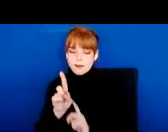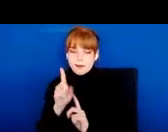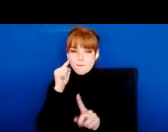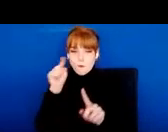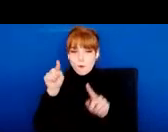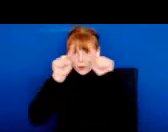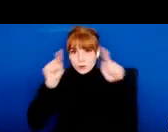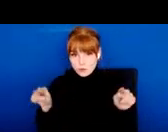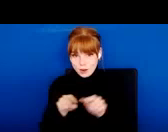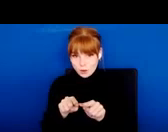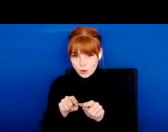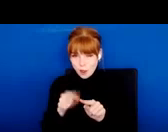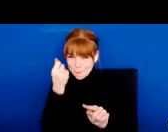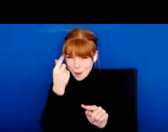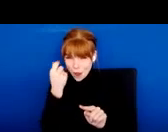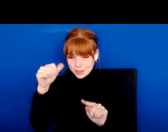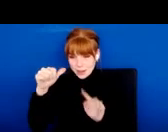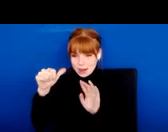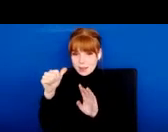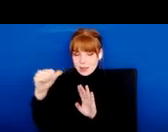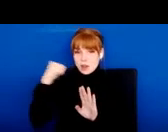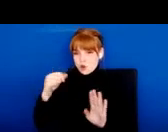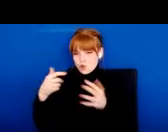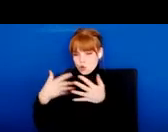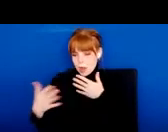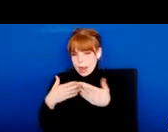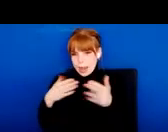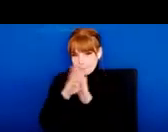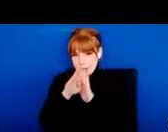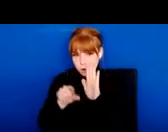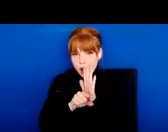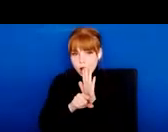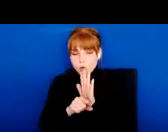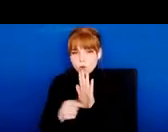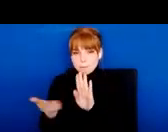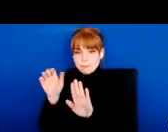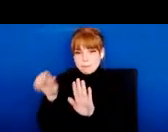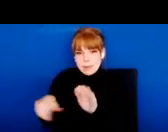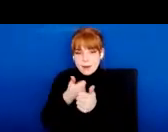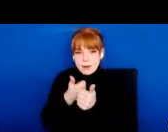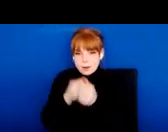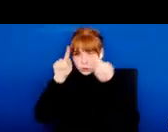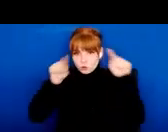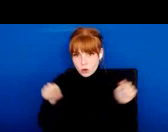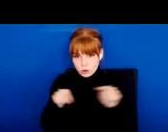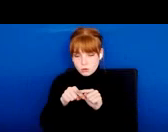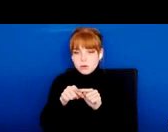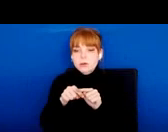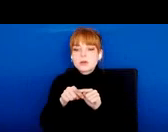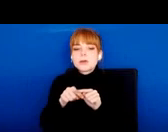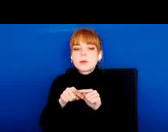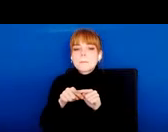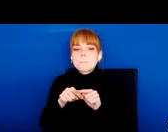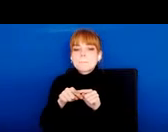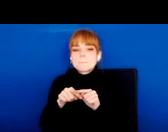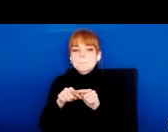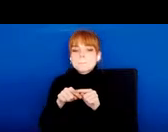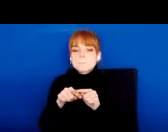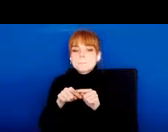this isn't a white background, it's kind of a light gray background, like the example I showed before. The red triangle actually doesn't quite have